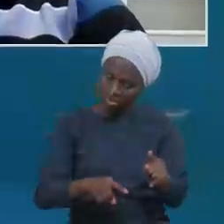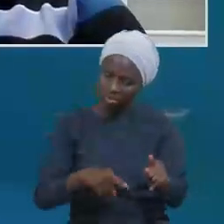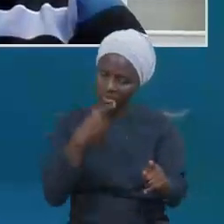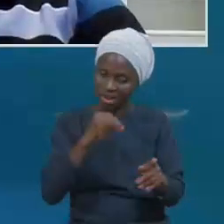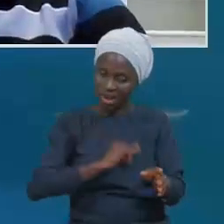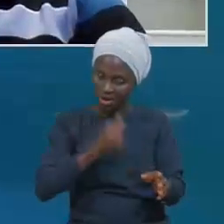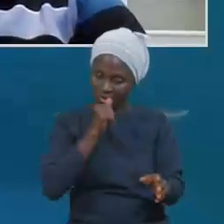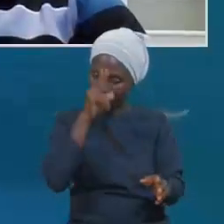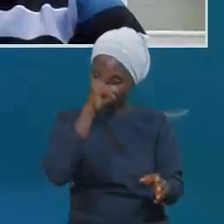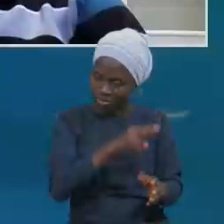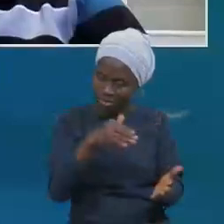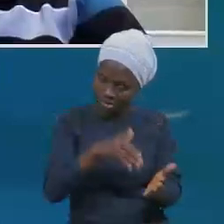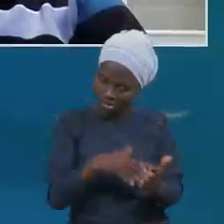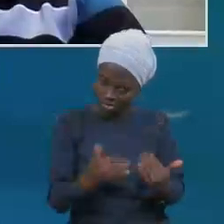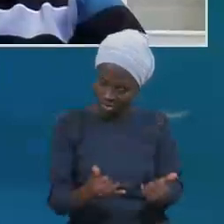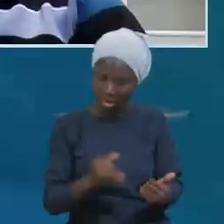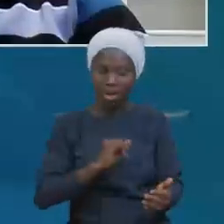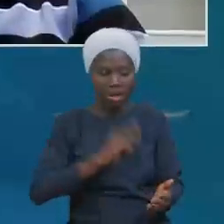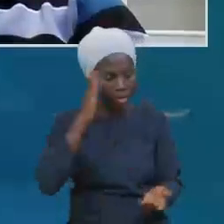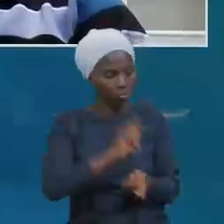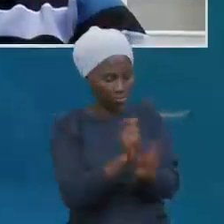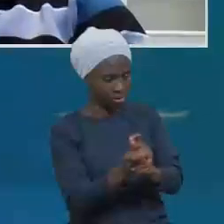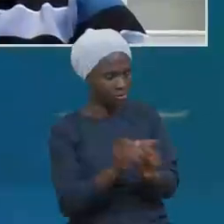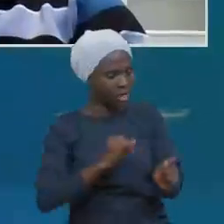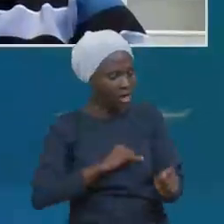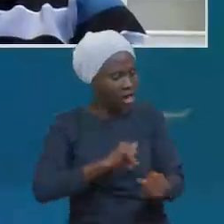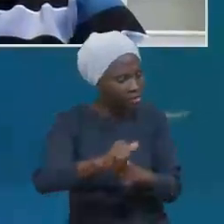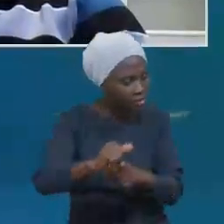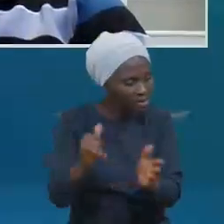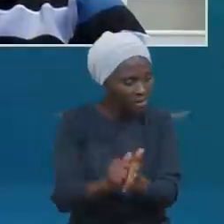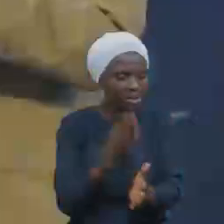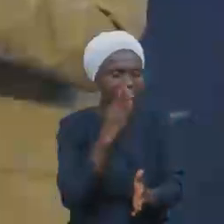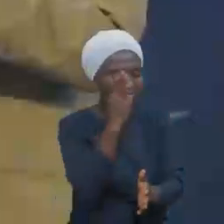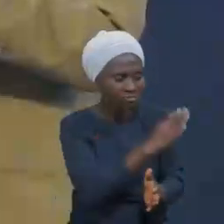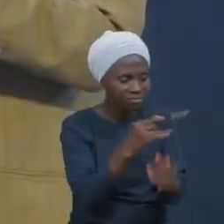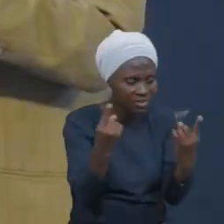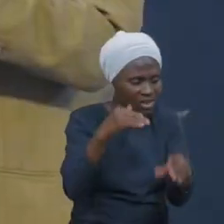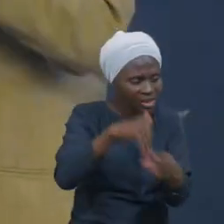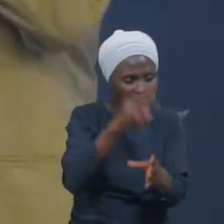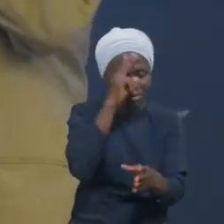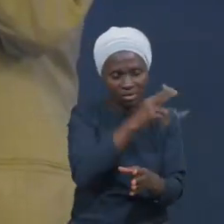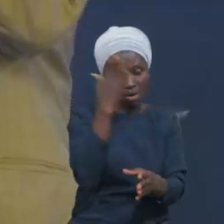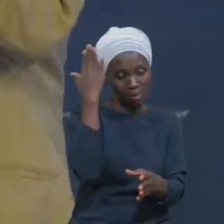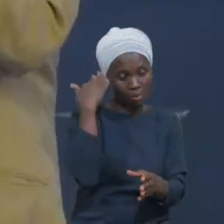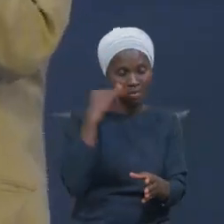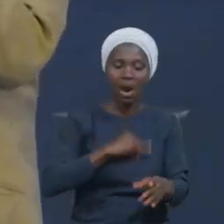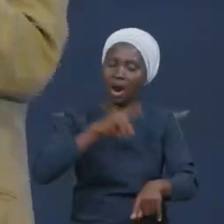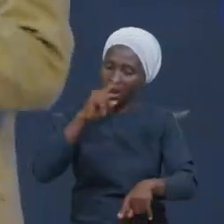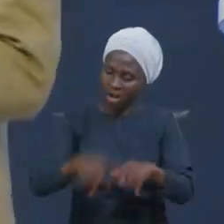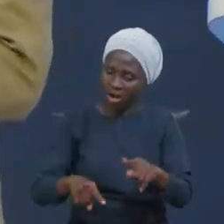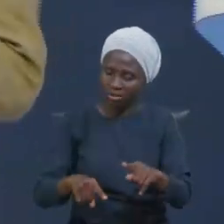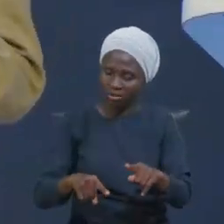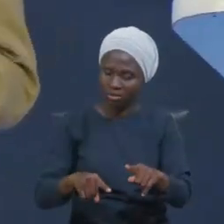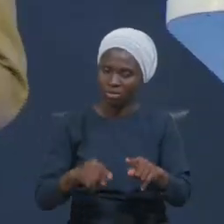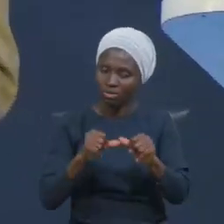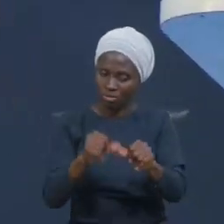around. I did that evil in ignorance before, I cannot claim ignorance